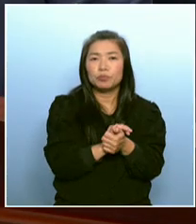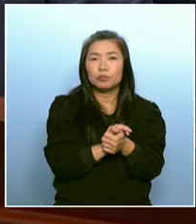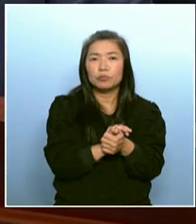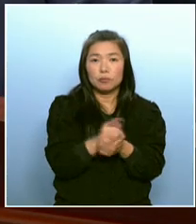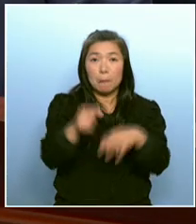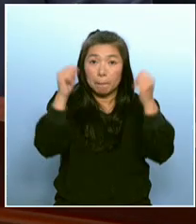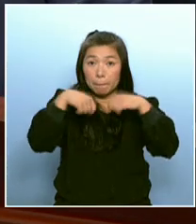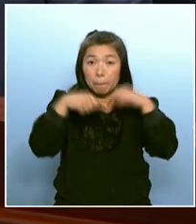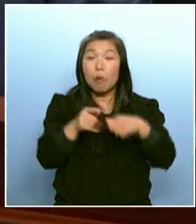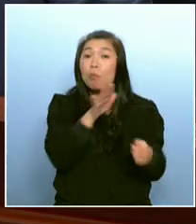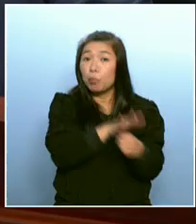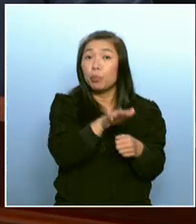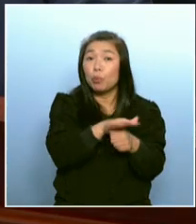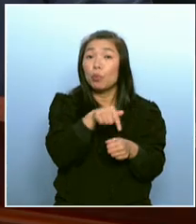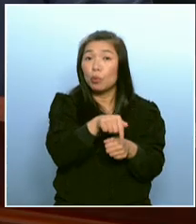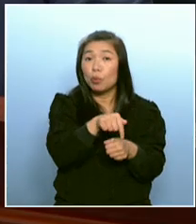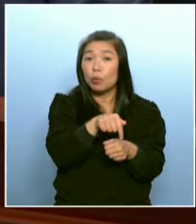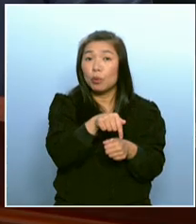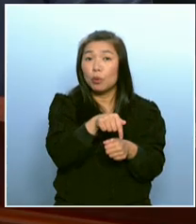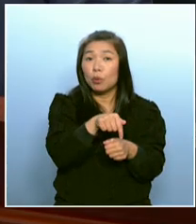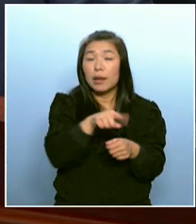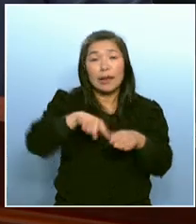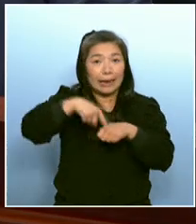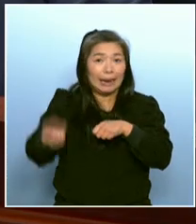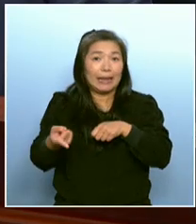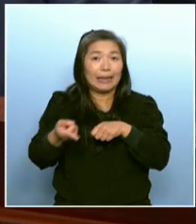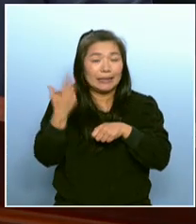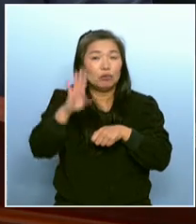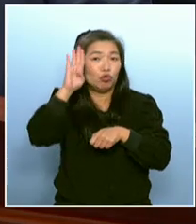looks at how these grown-ups are doing?